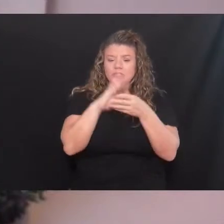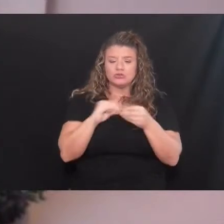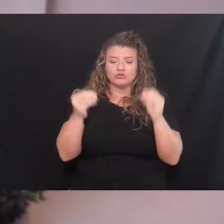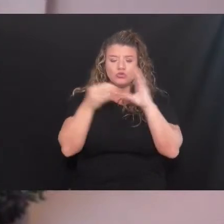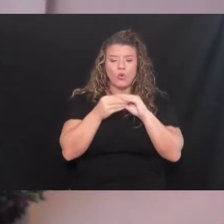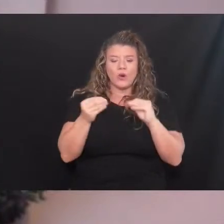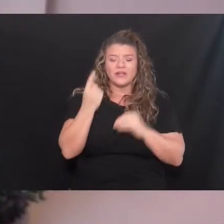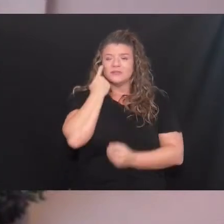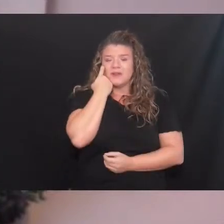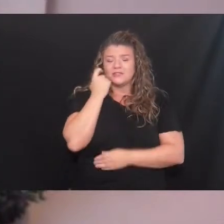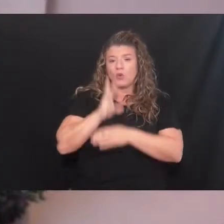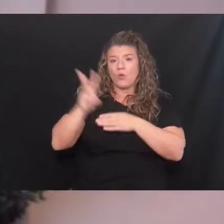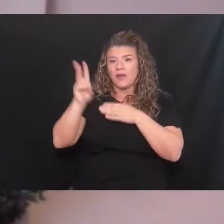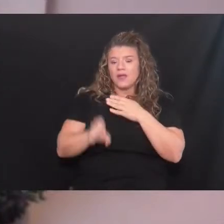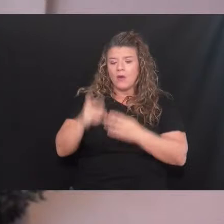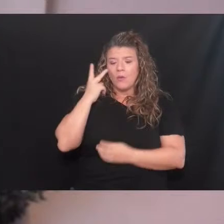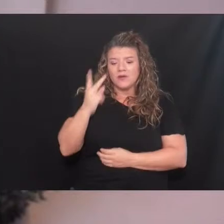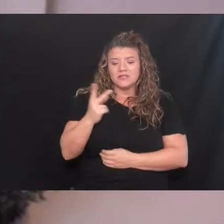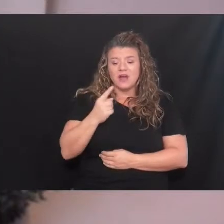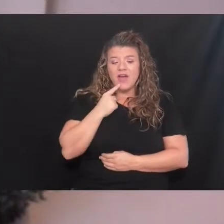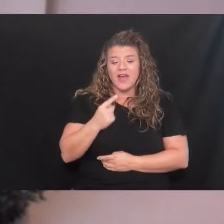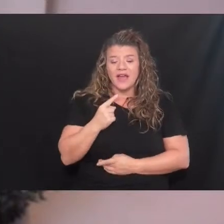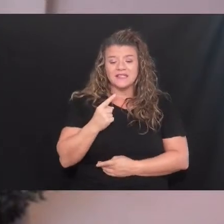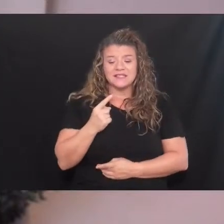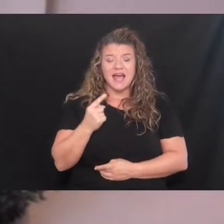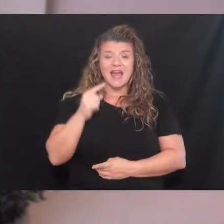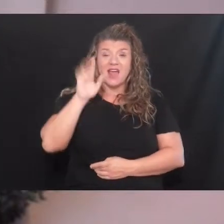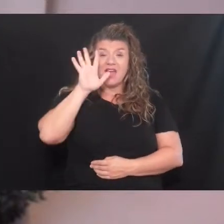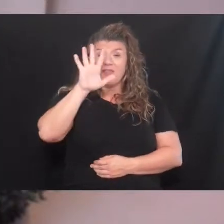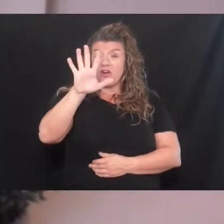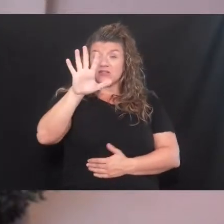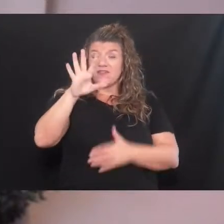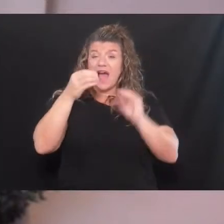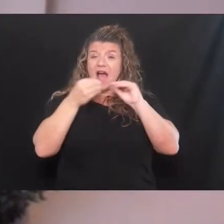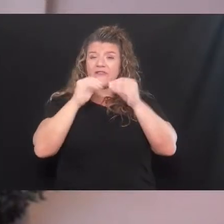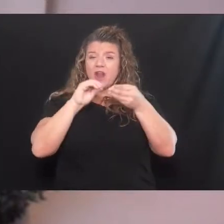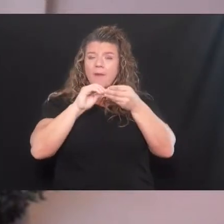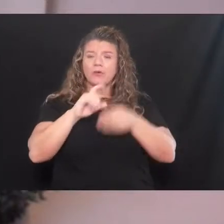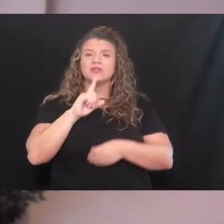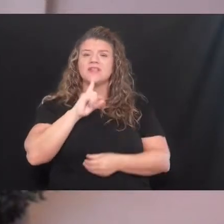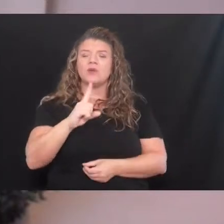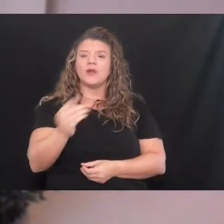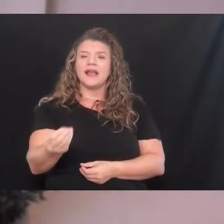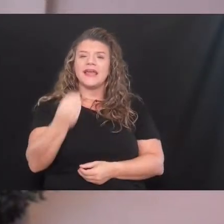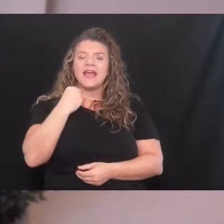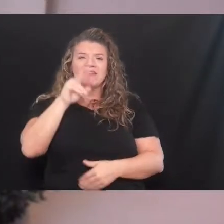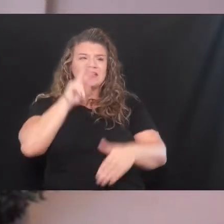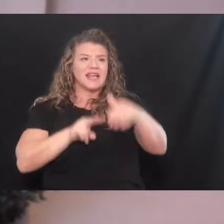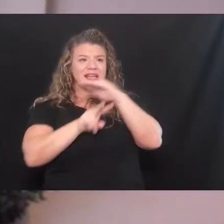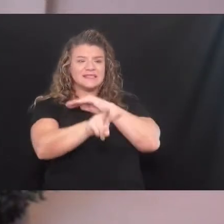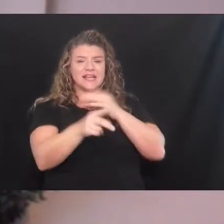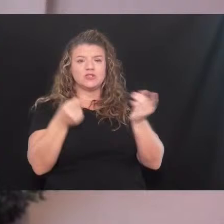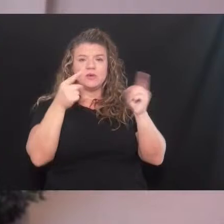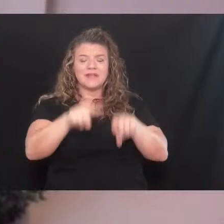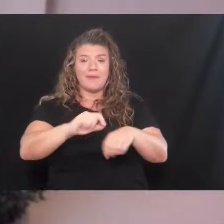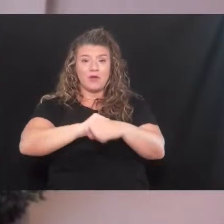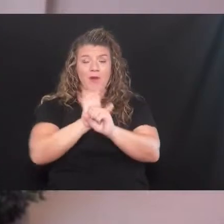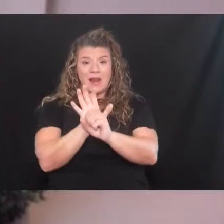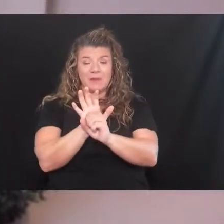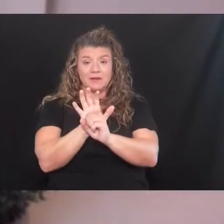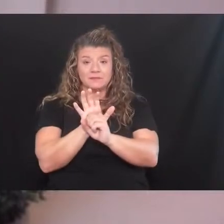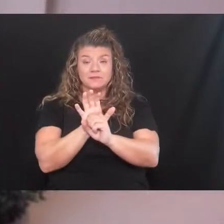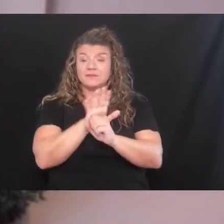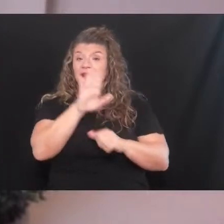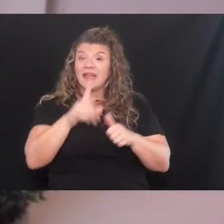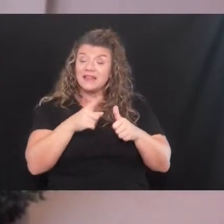over the weekend that said that there was 5 numbers that really give us insights into this pandemic. And the